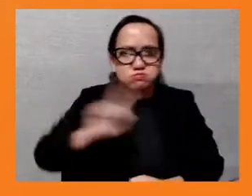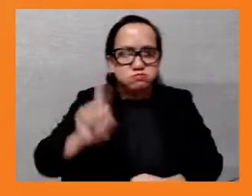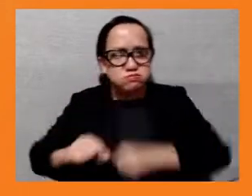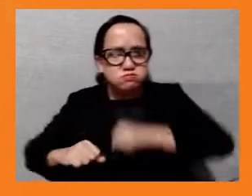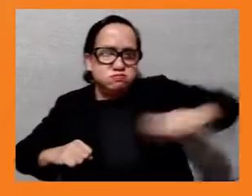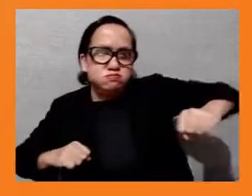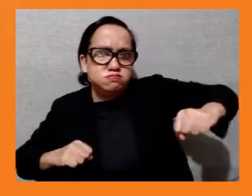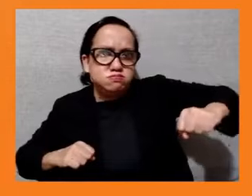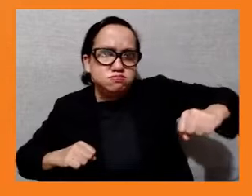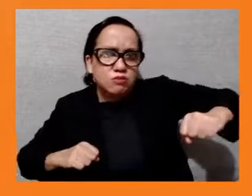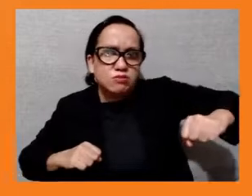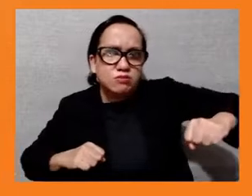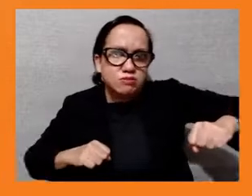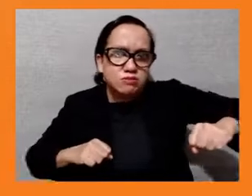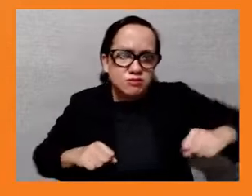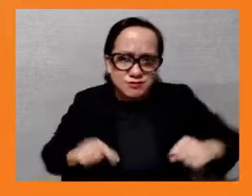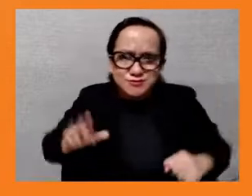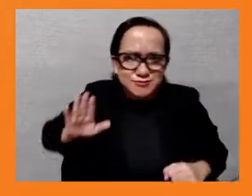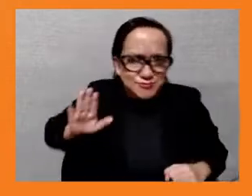the SPS